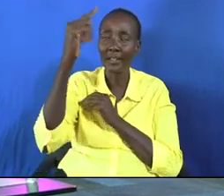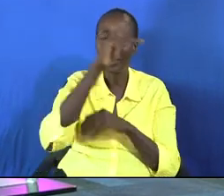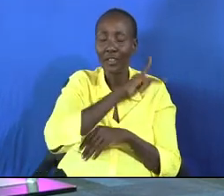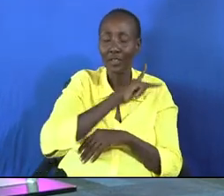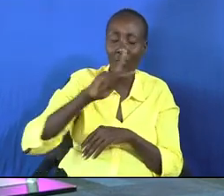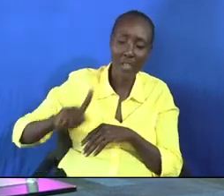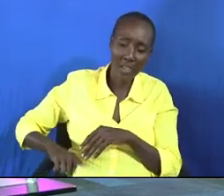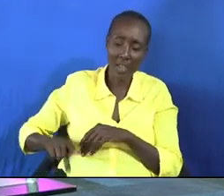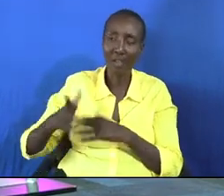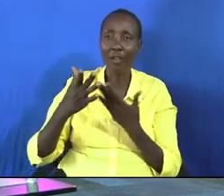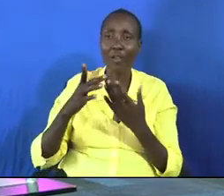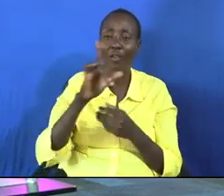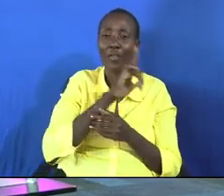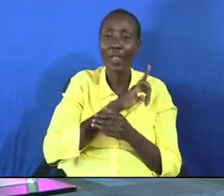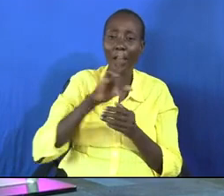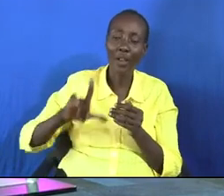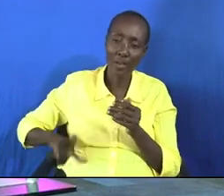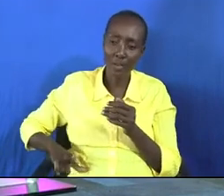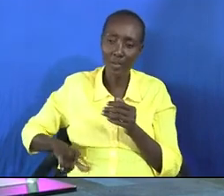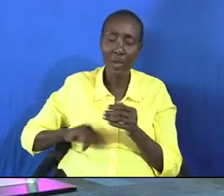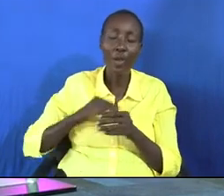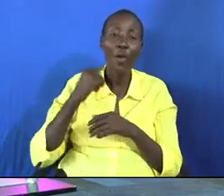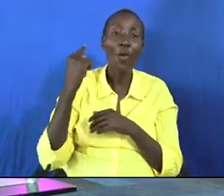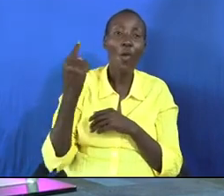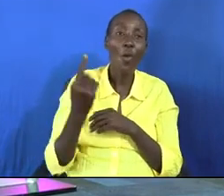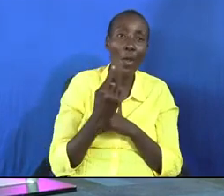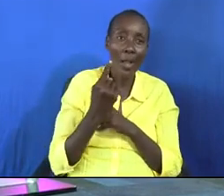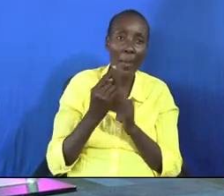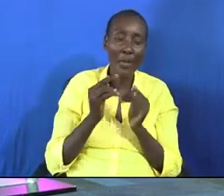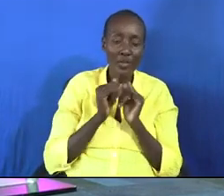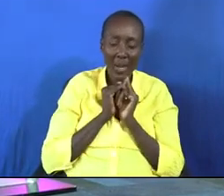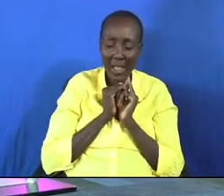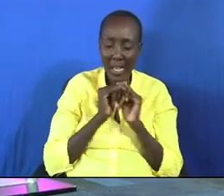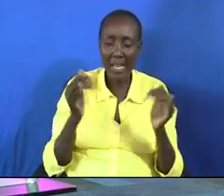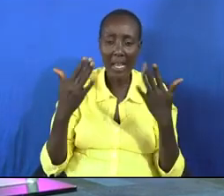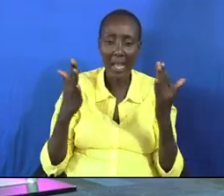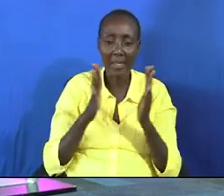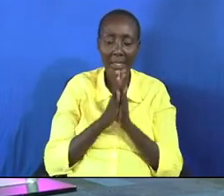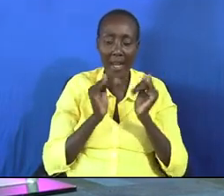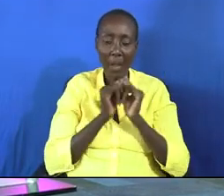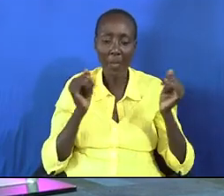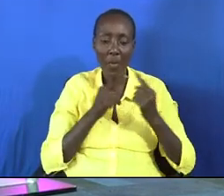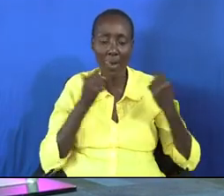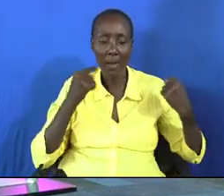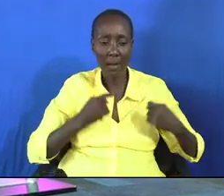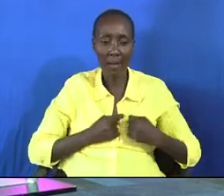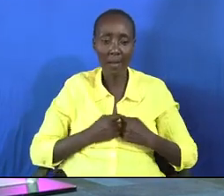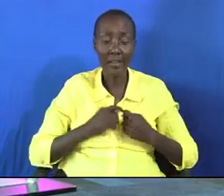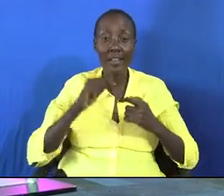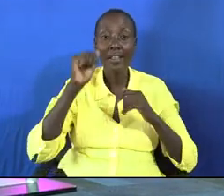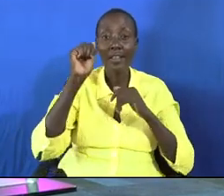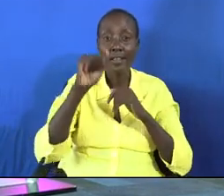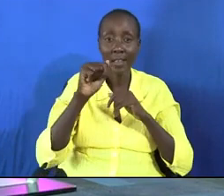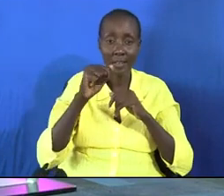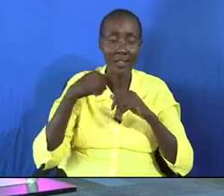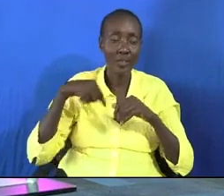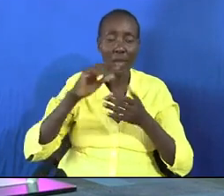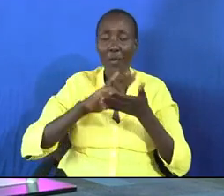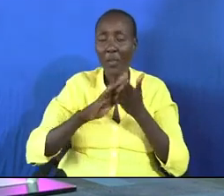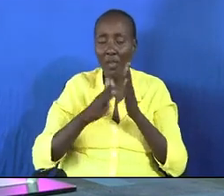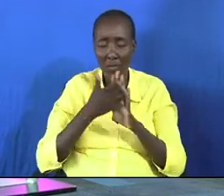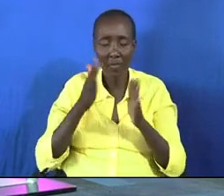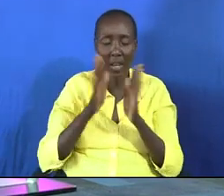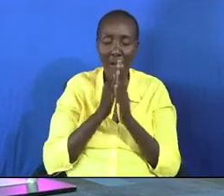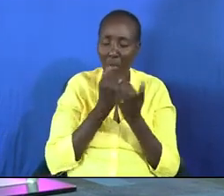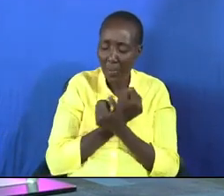Lord? Only he who has clean hands and a pure heart. Yes, we have been forgiven and you